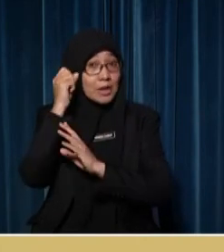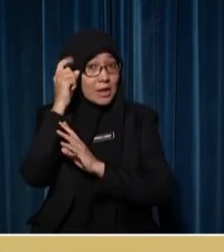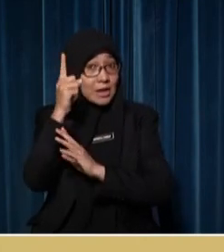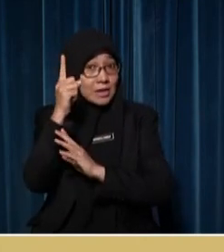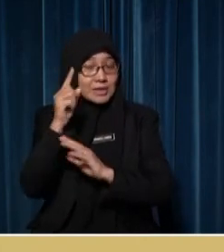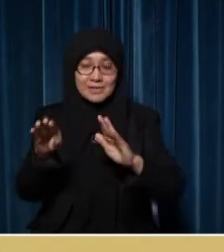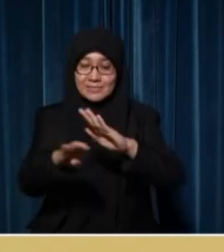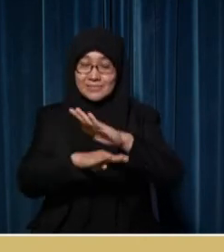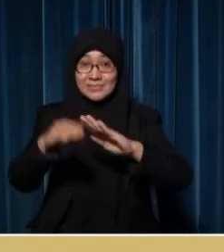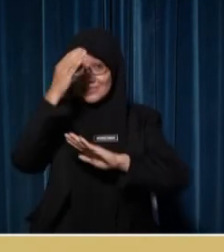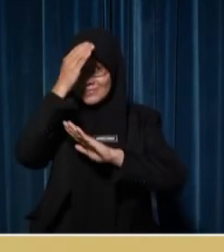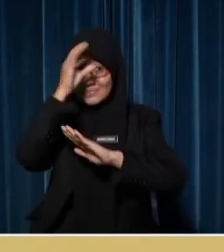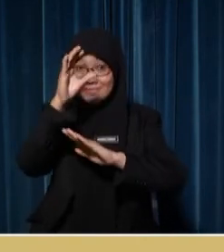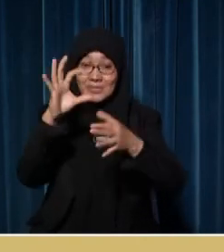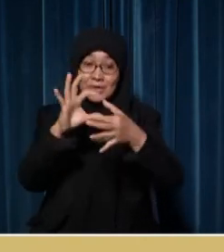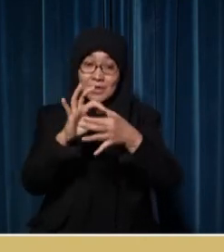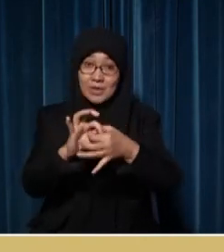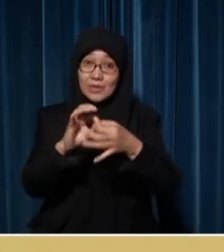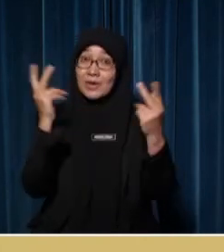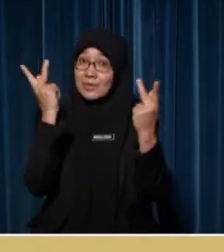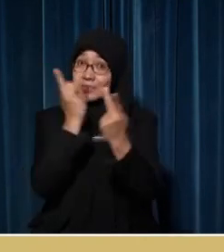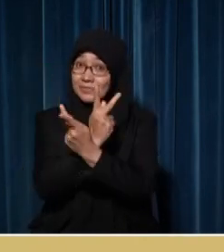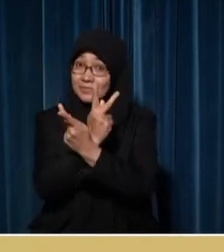basic concept of multiplication,